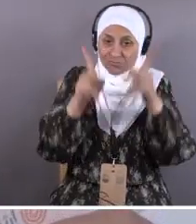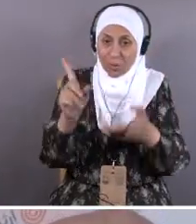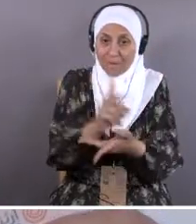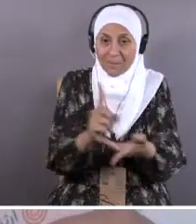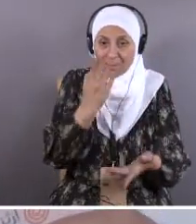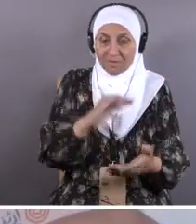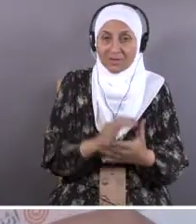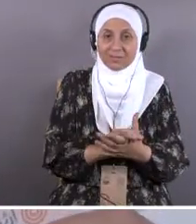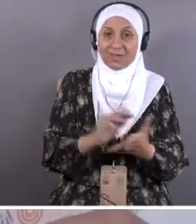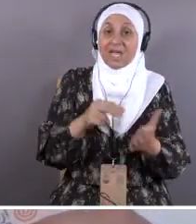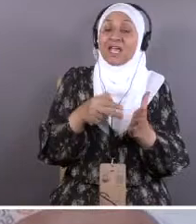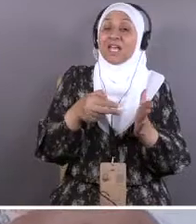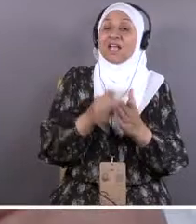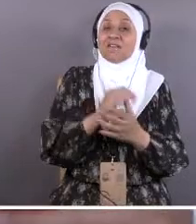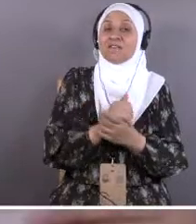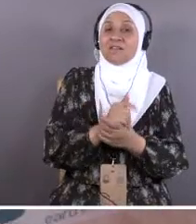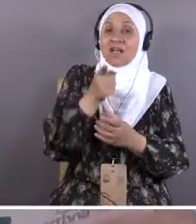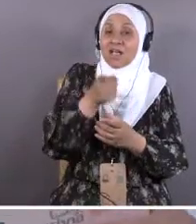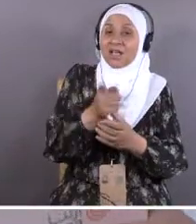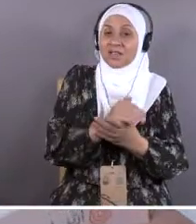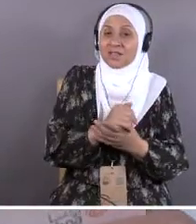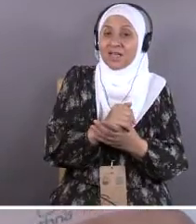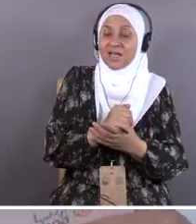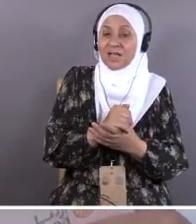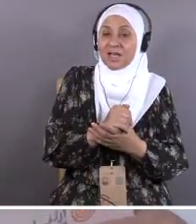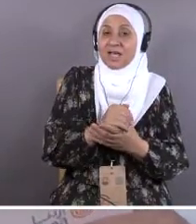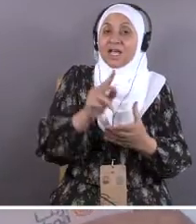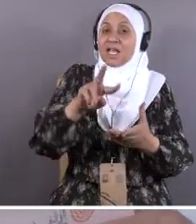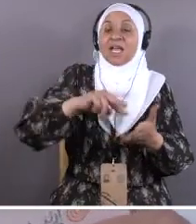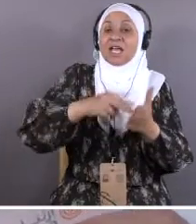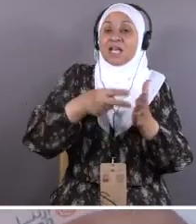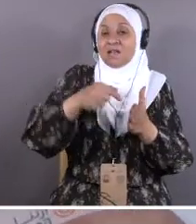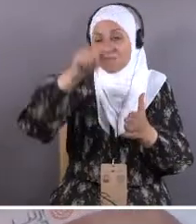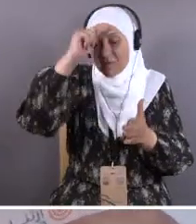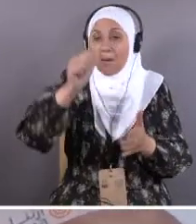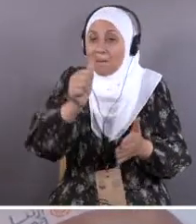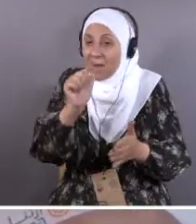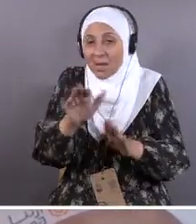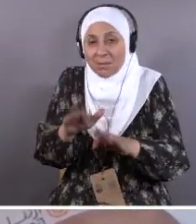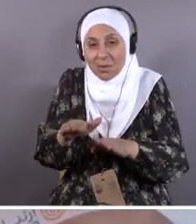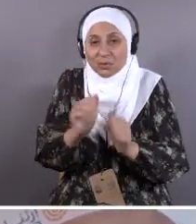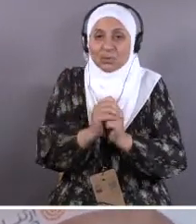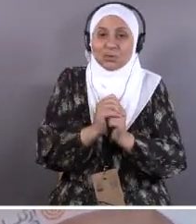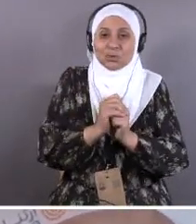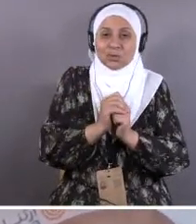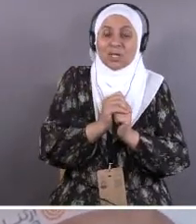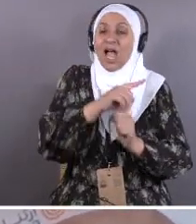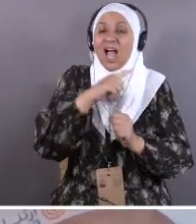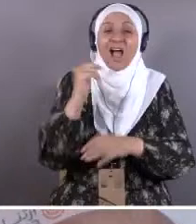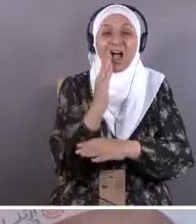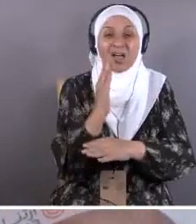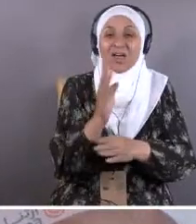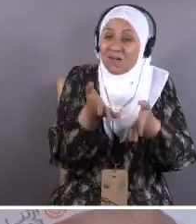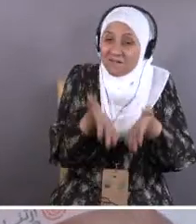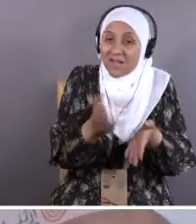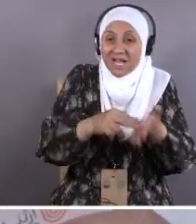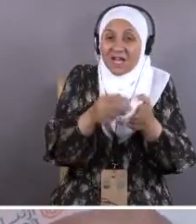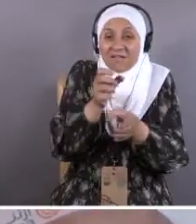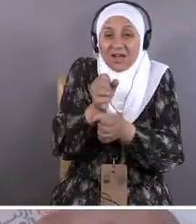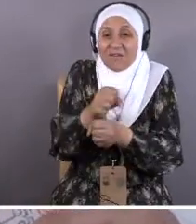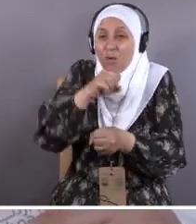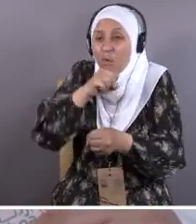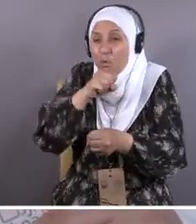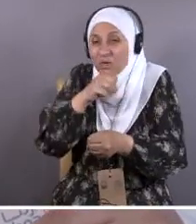that we used to follow. So how did you deal with the environment? How did you use the resources without leaving any